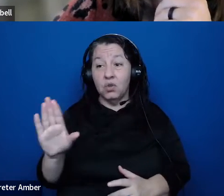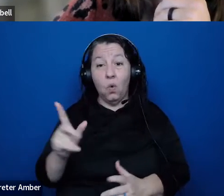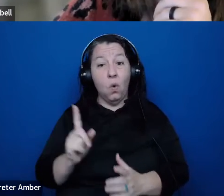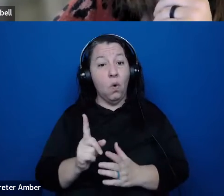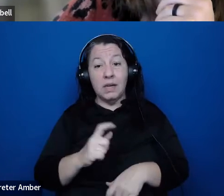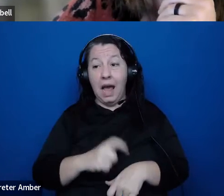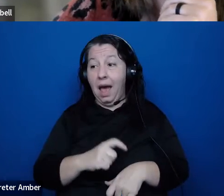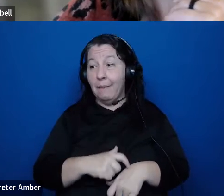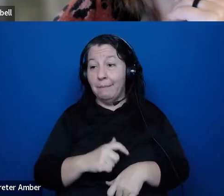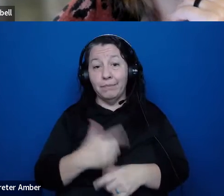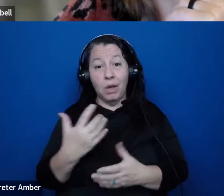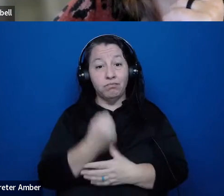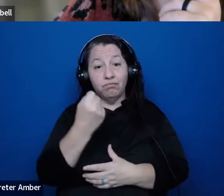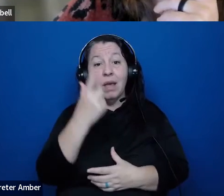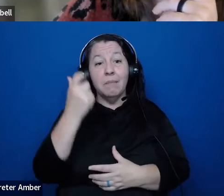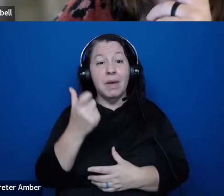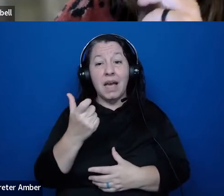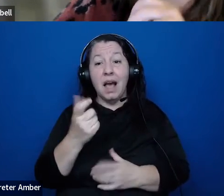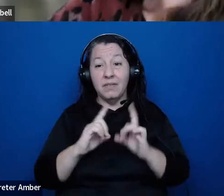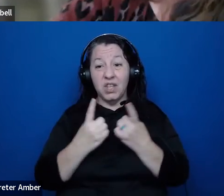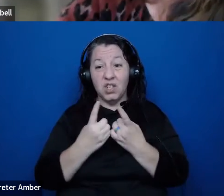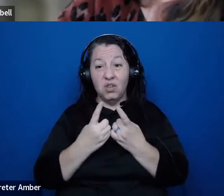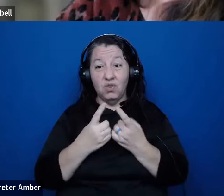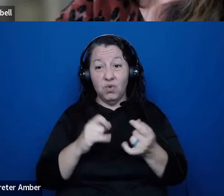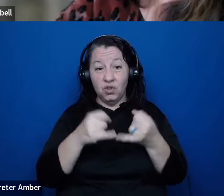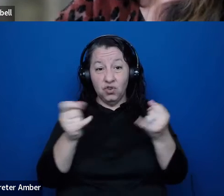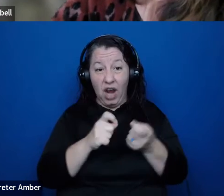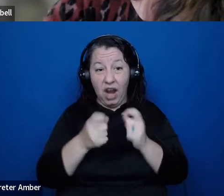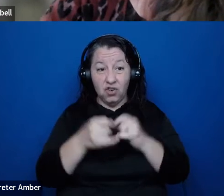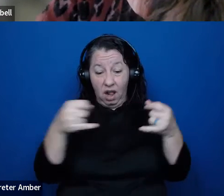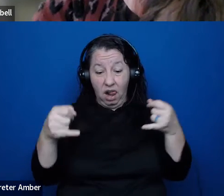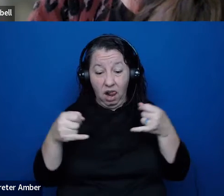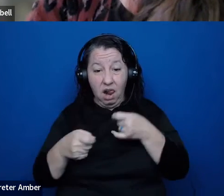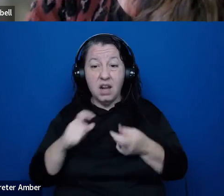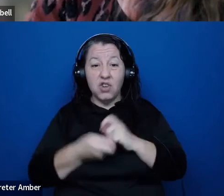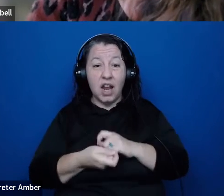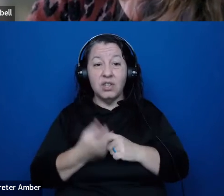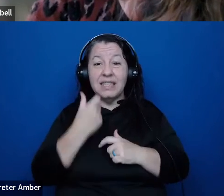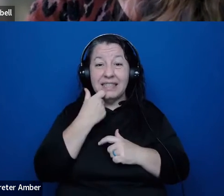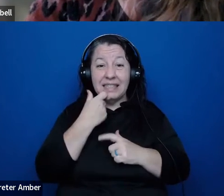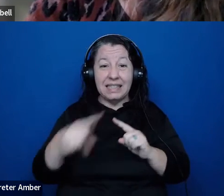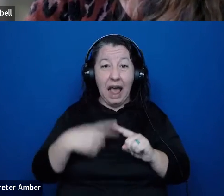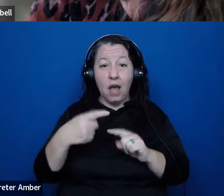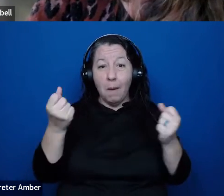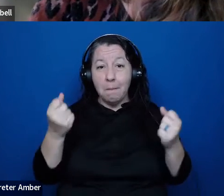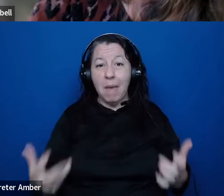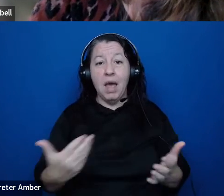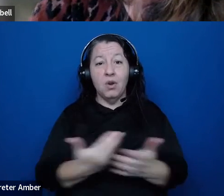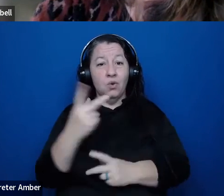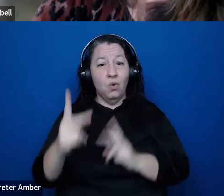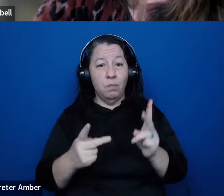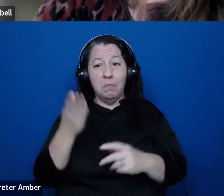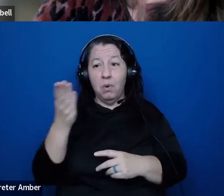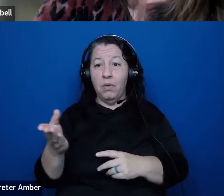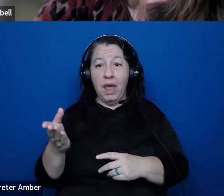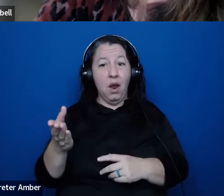of the redistricting that occurred this past cycle, there are a ton of new faces in the Capitol. And I think,